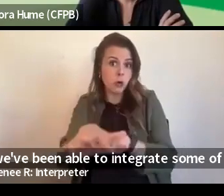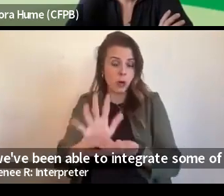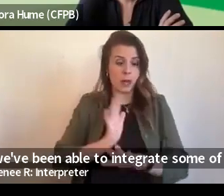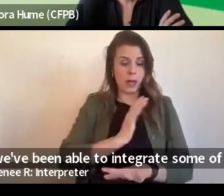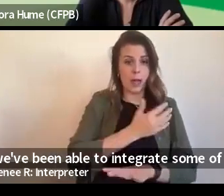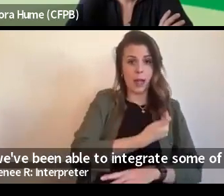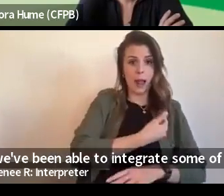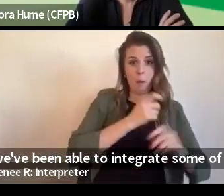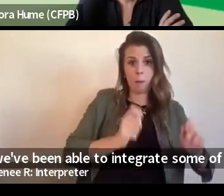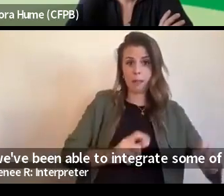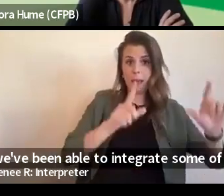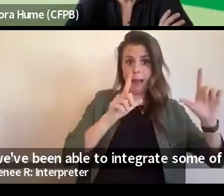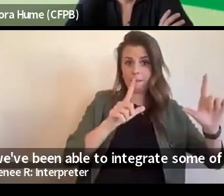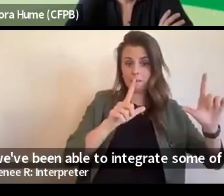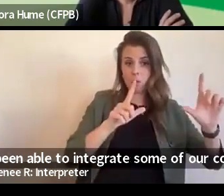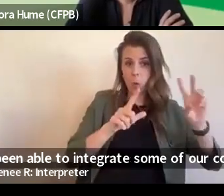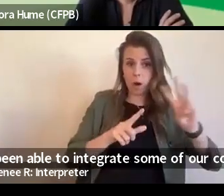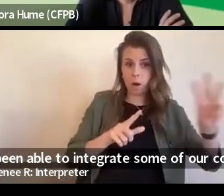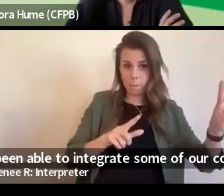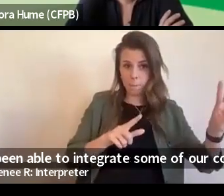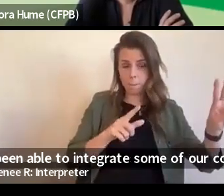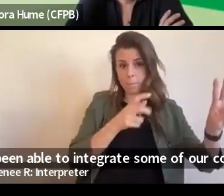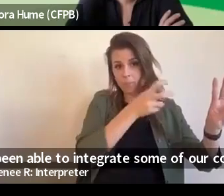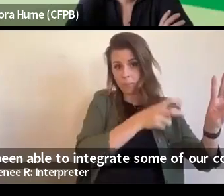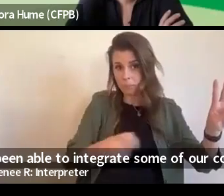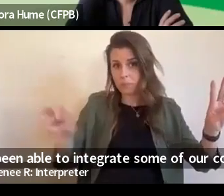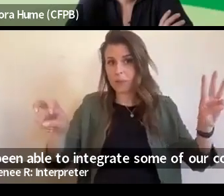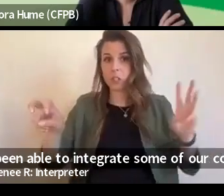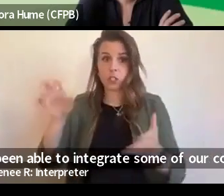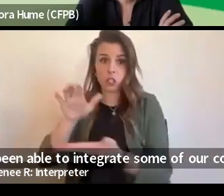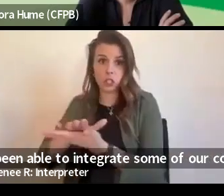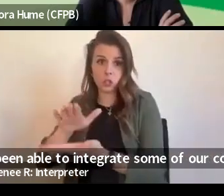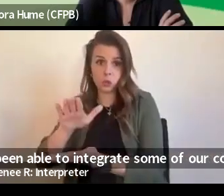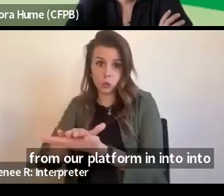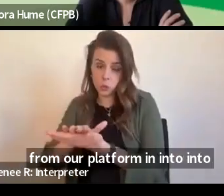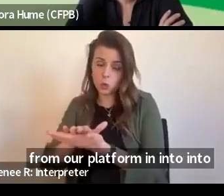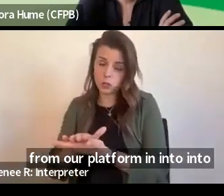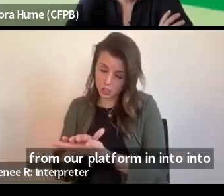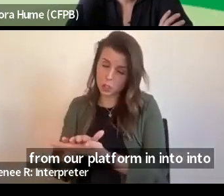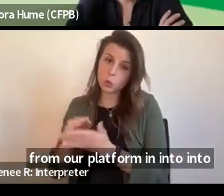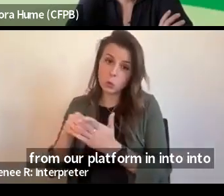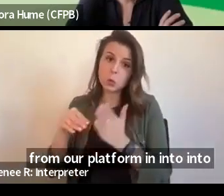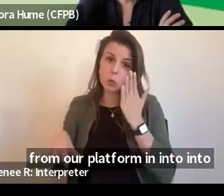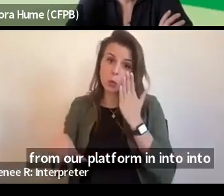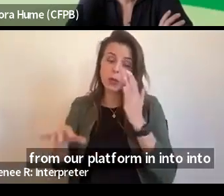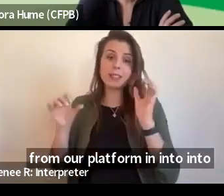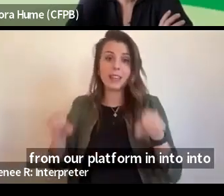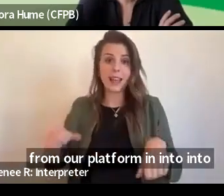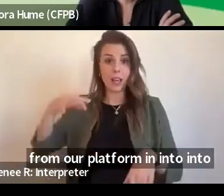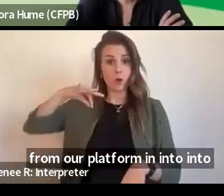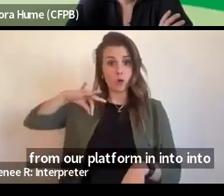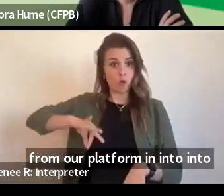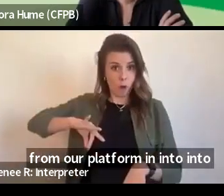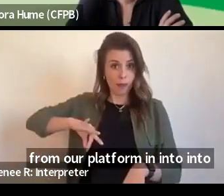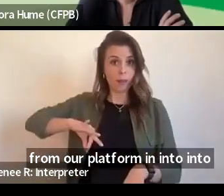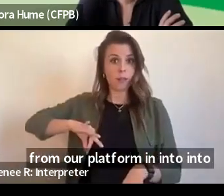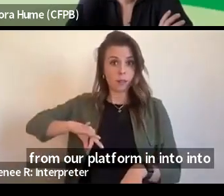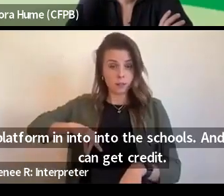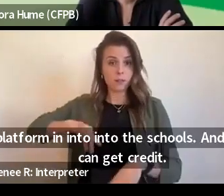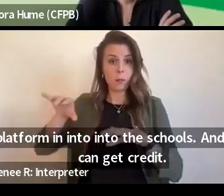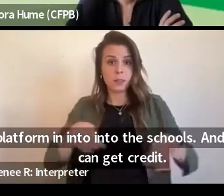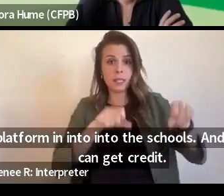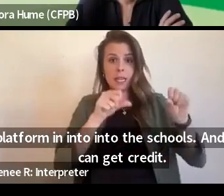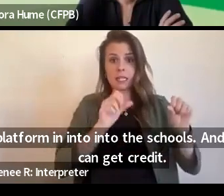platform into the schools, and so the students can get credit for taking some of